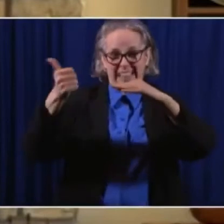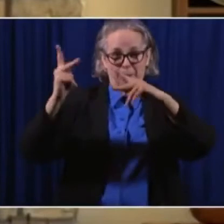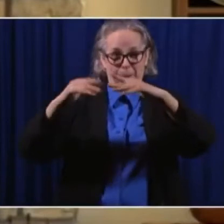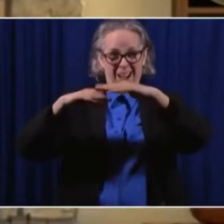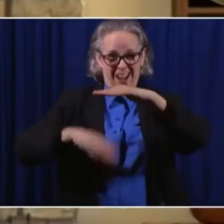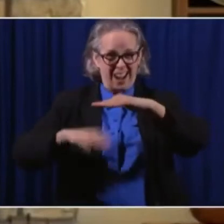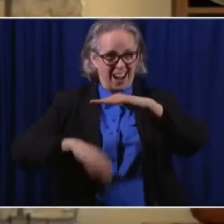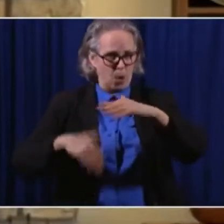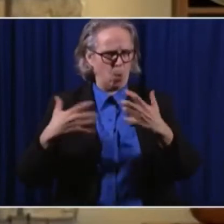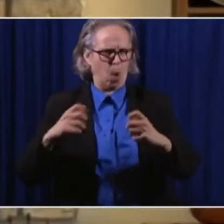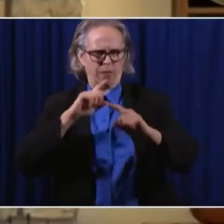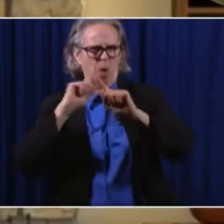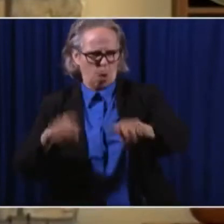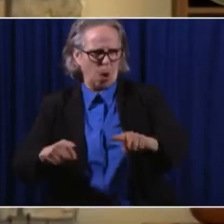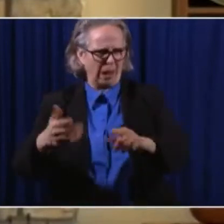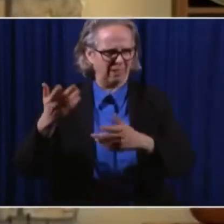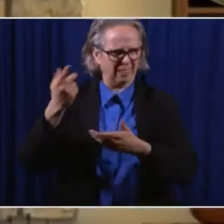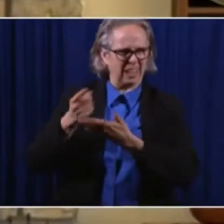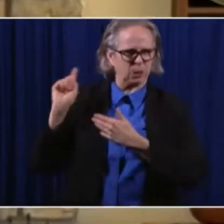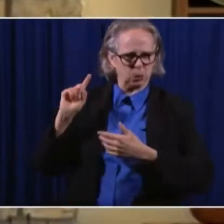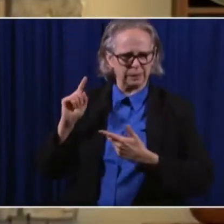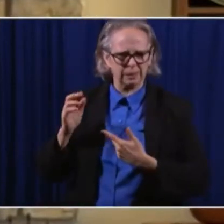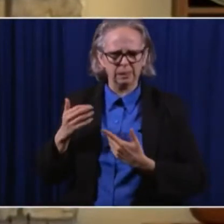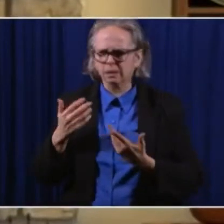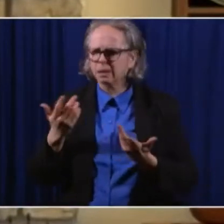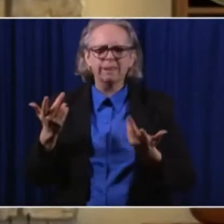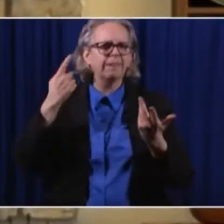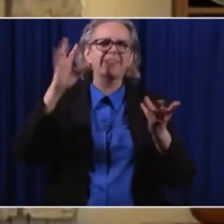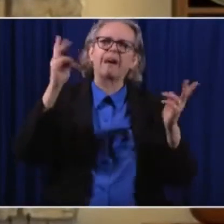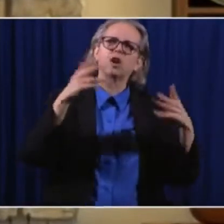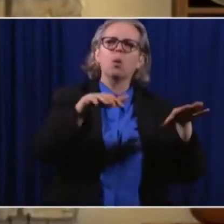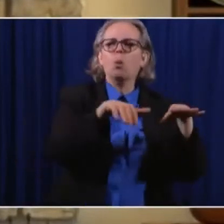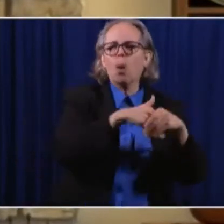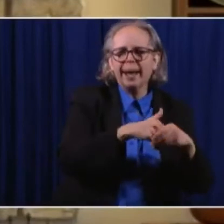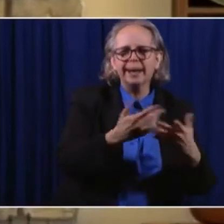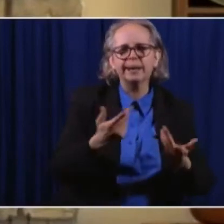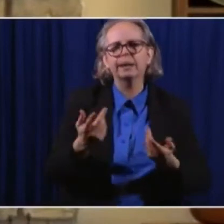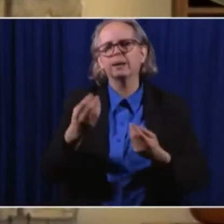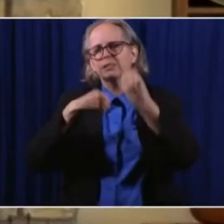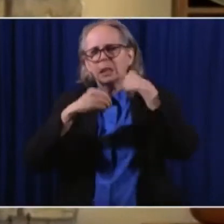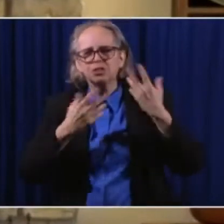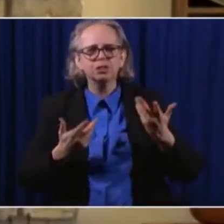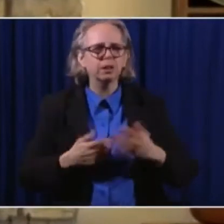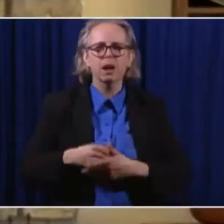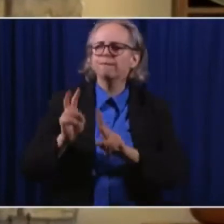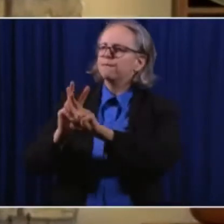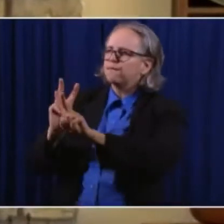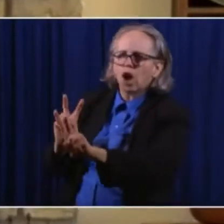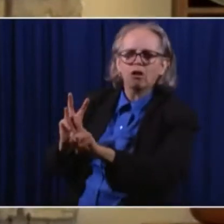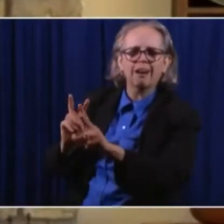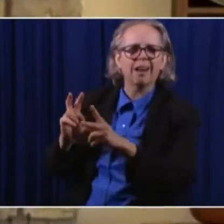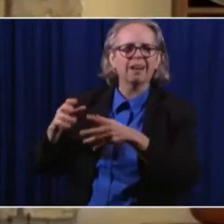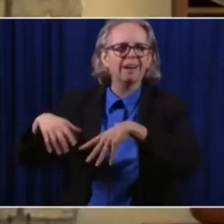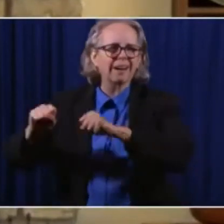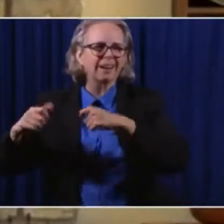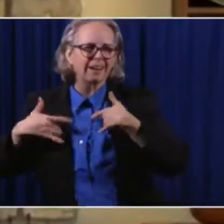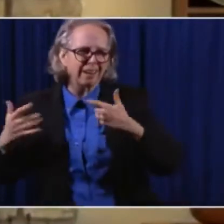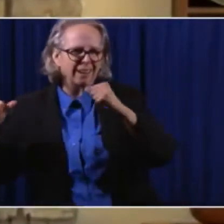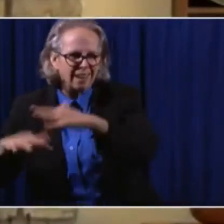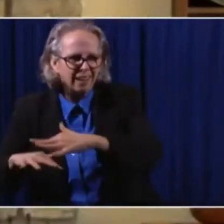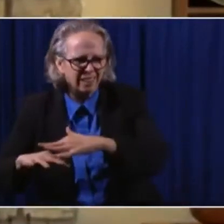That has to do, of course, with wedding receptions and funerals. Again, not impacting the wedding receptions or